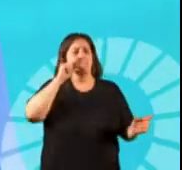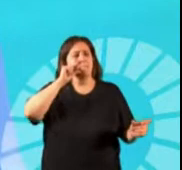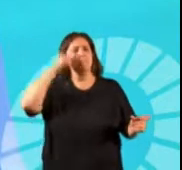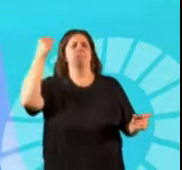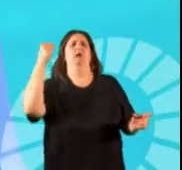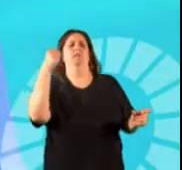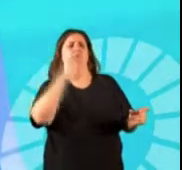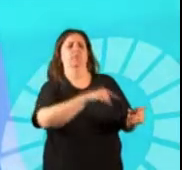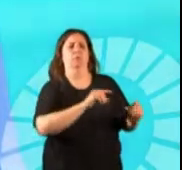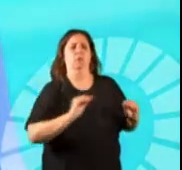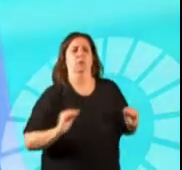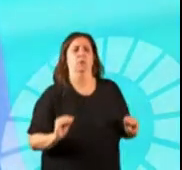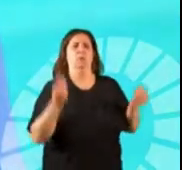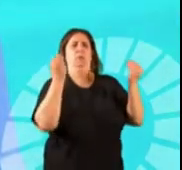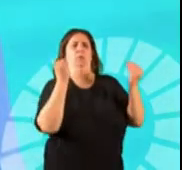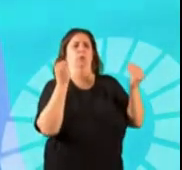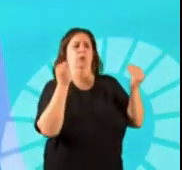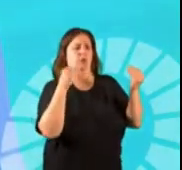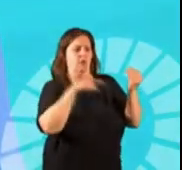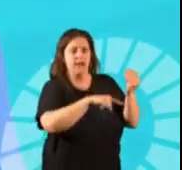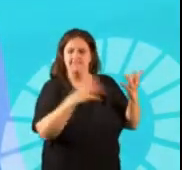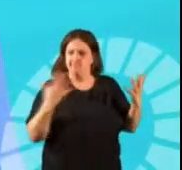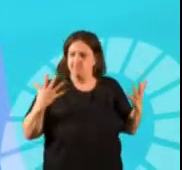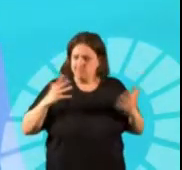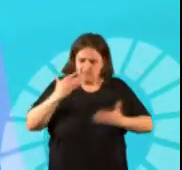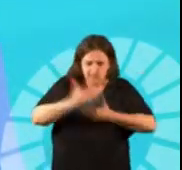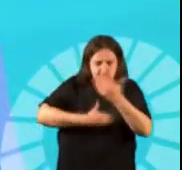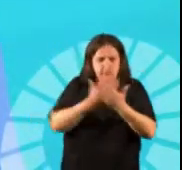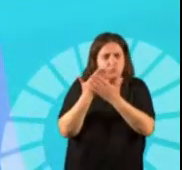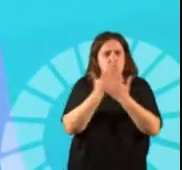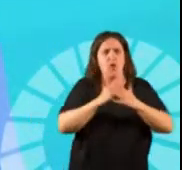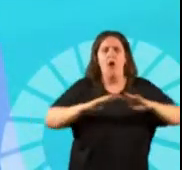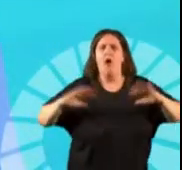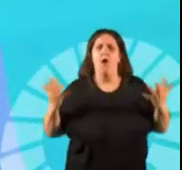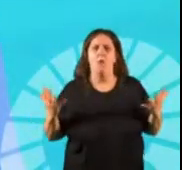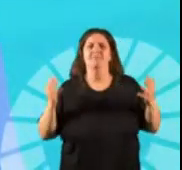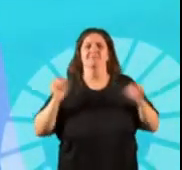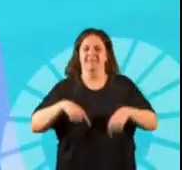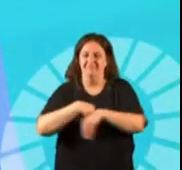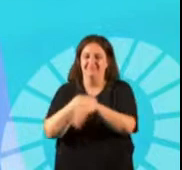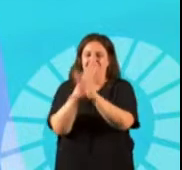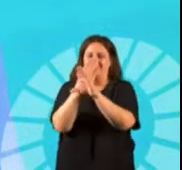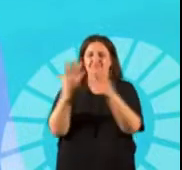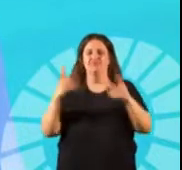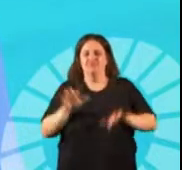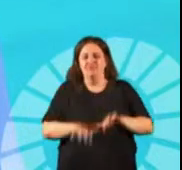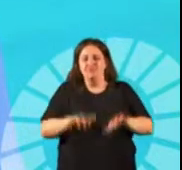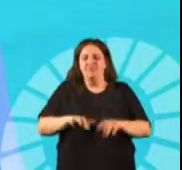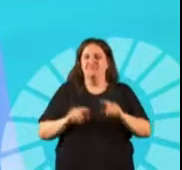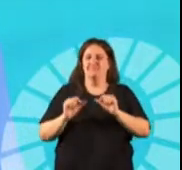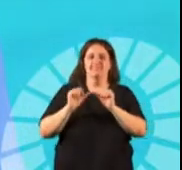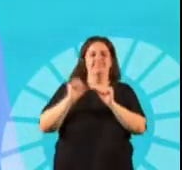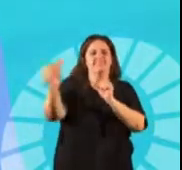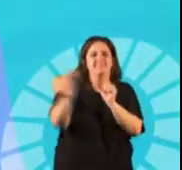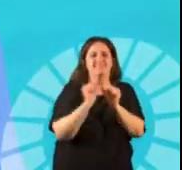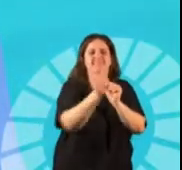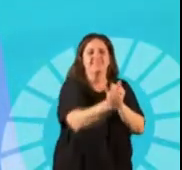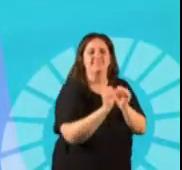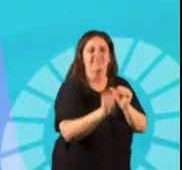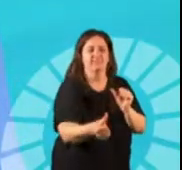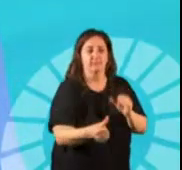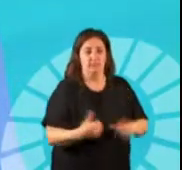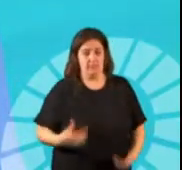said, technology can only bring about progress on equality where it is available.